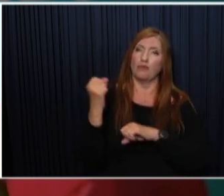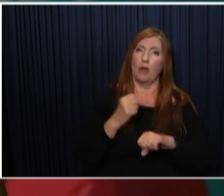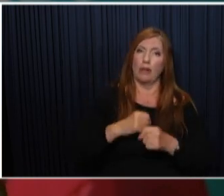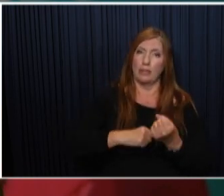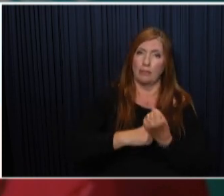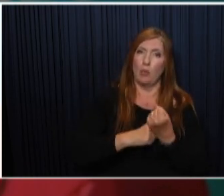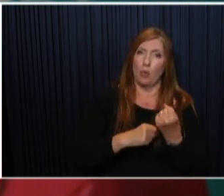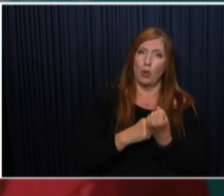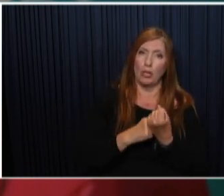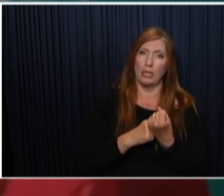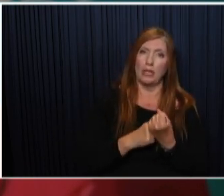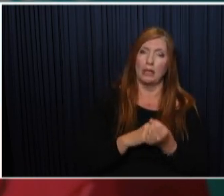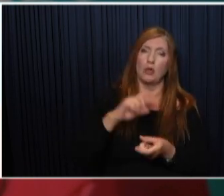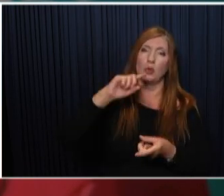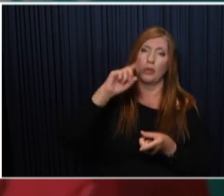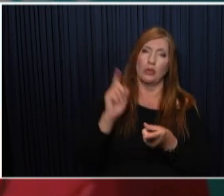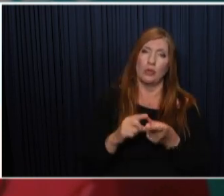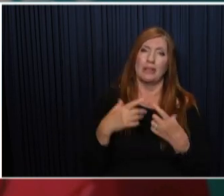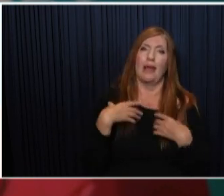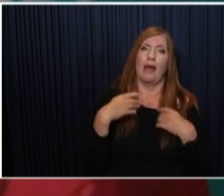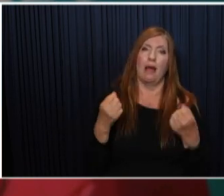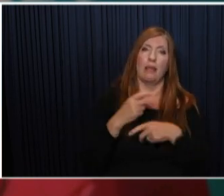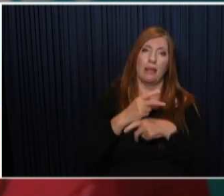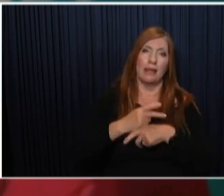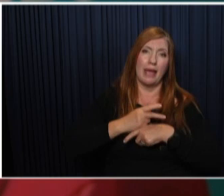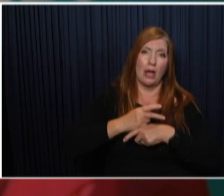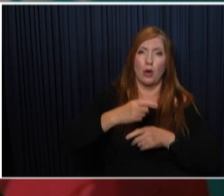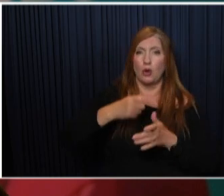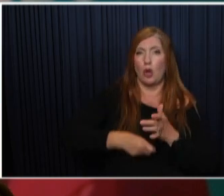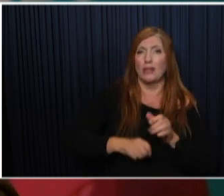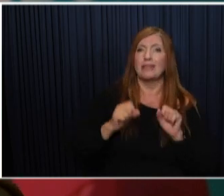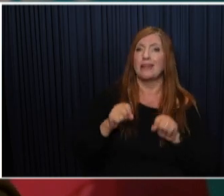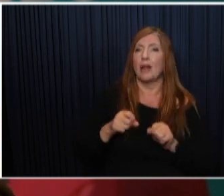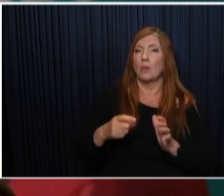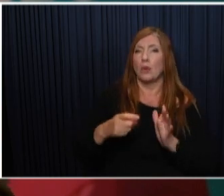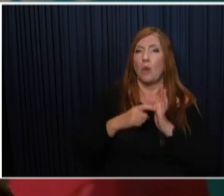supporting reducing the healthcare costs. We can require